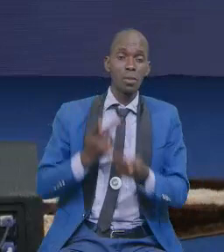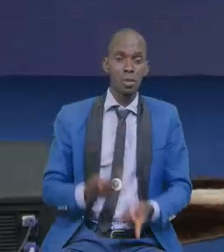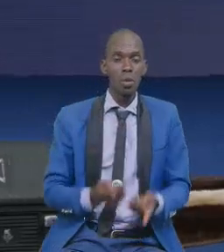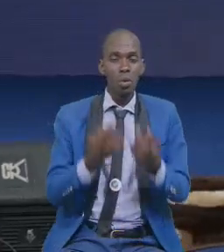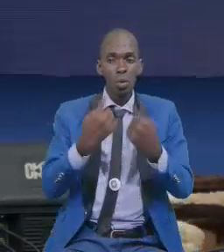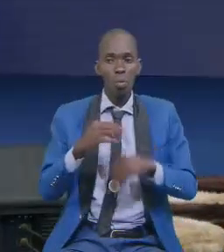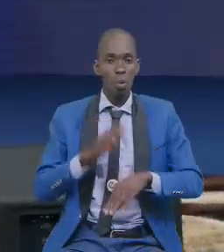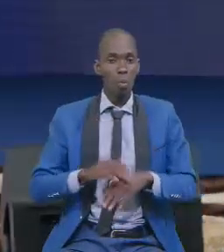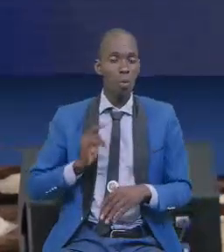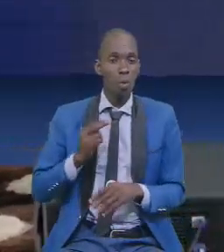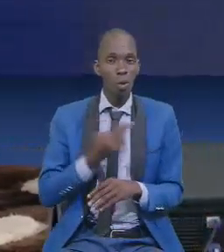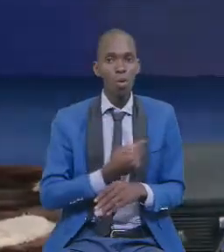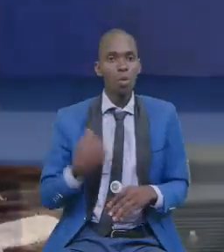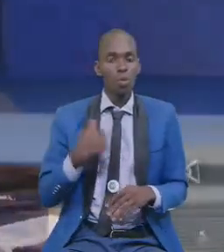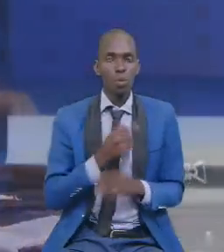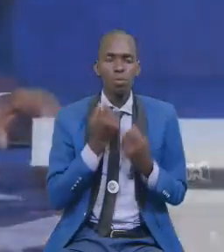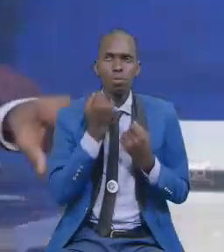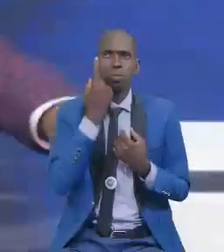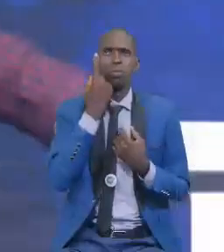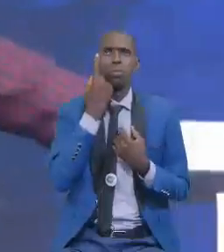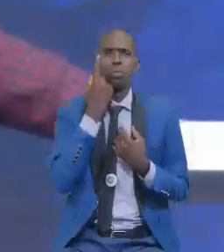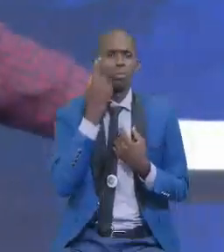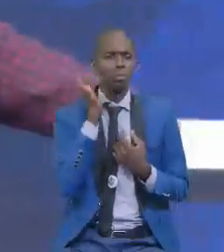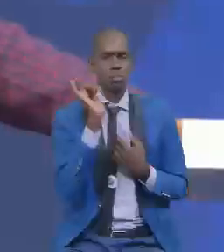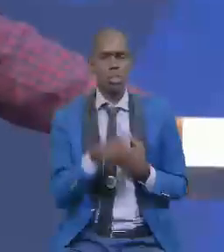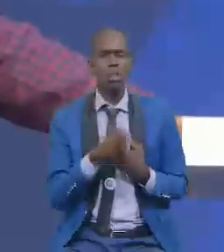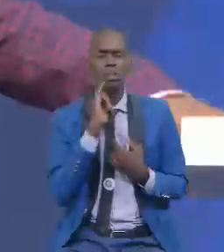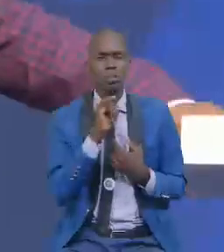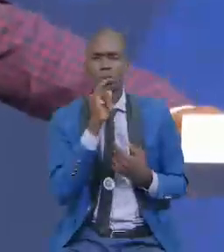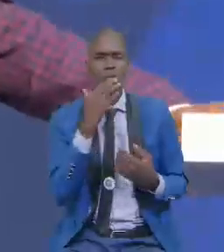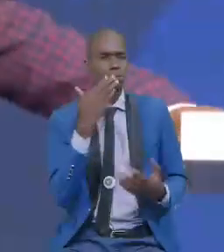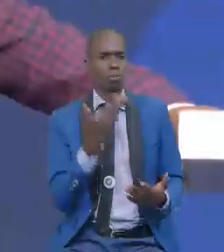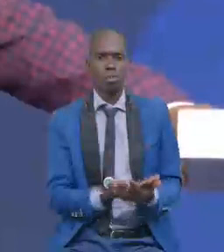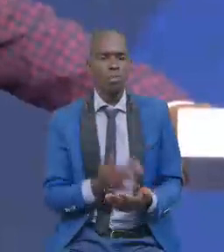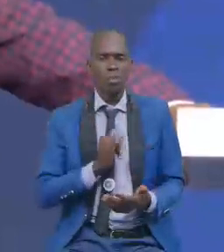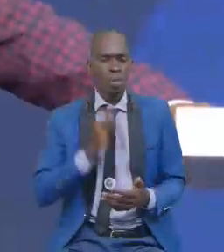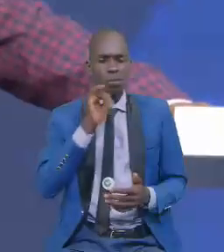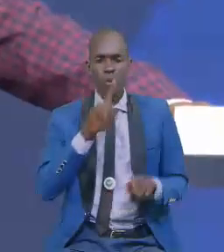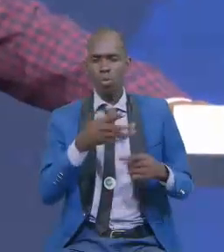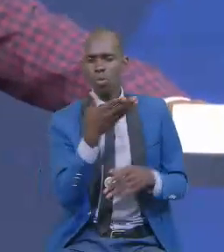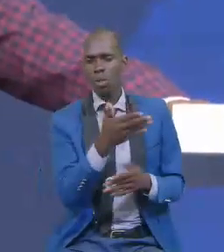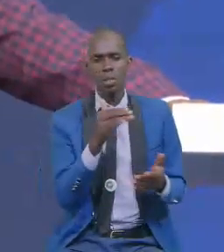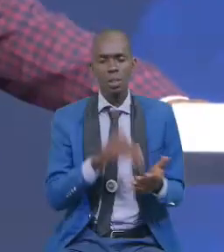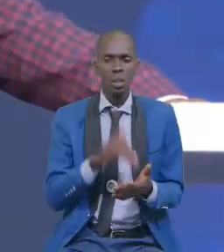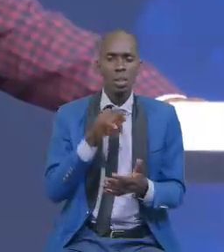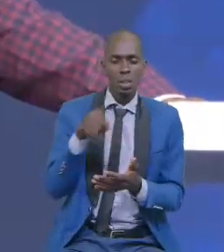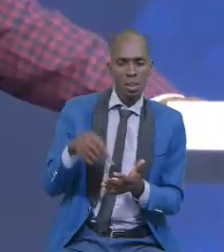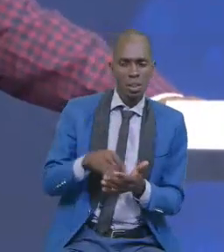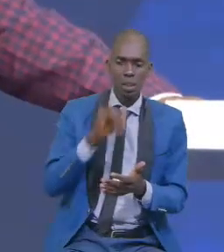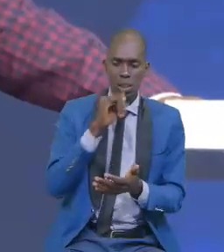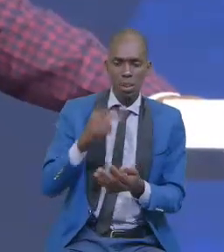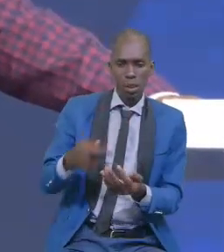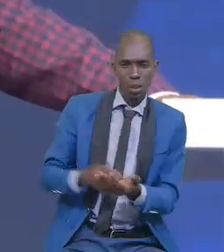us, we wake up. We say, that's not good. I'll not get there again. This is the gospel, the